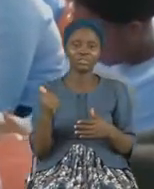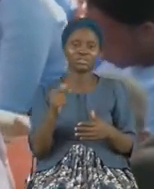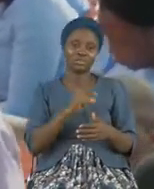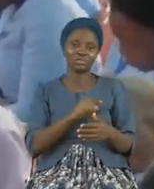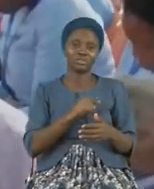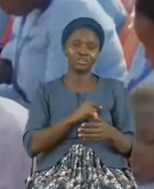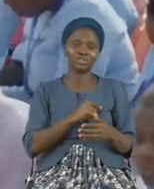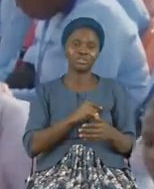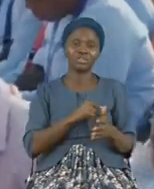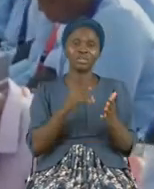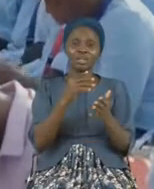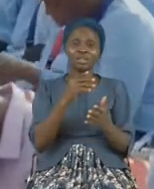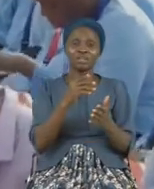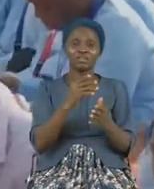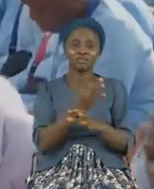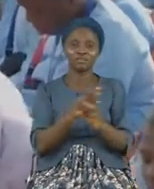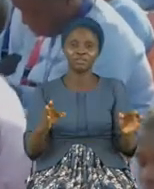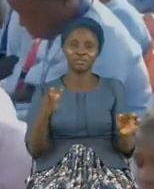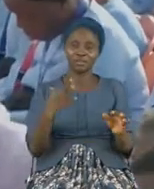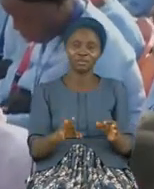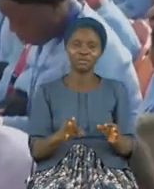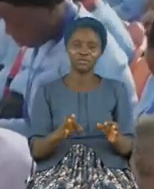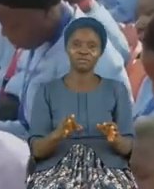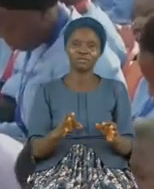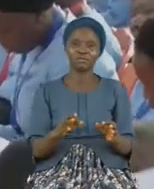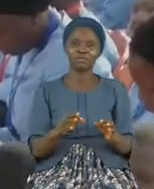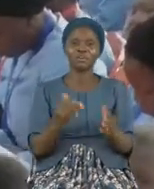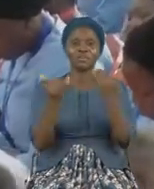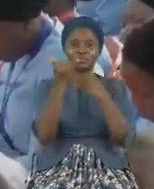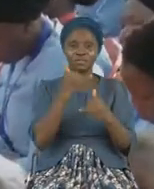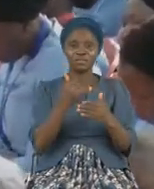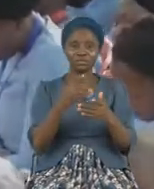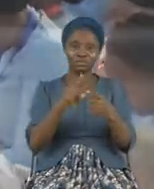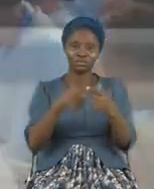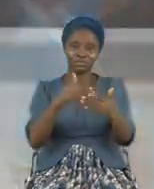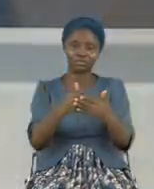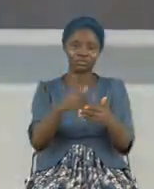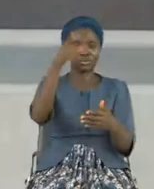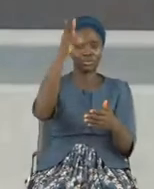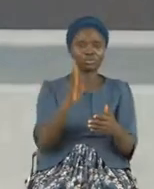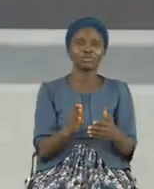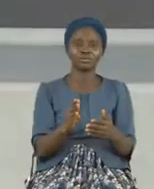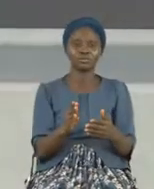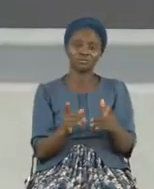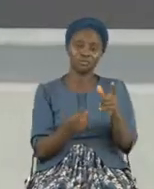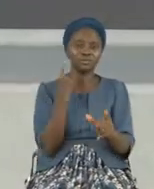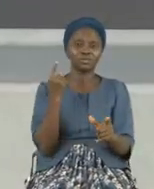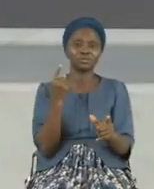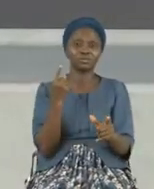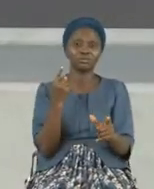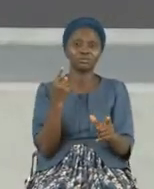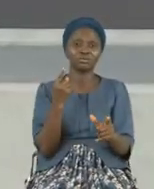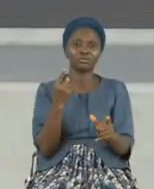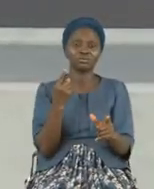of offense toward God first. Void of offense toward